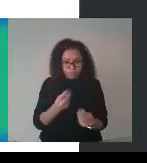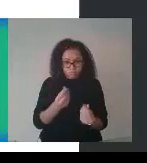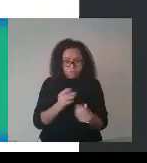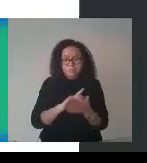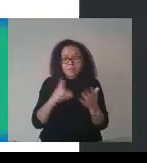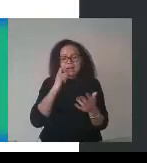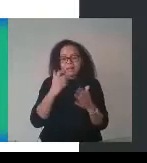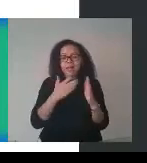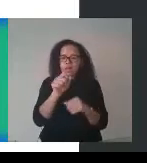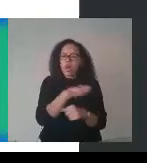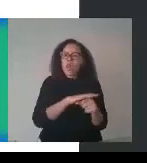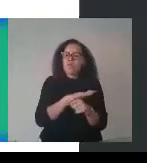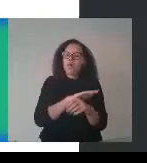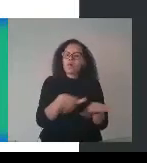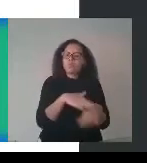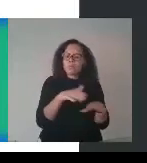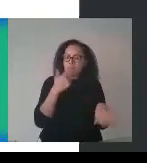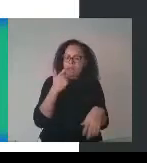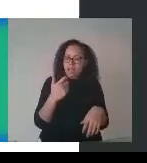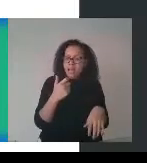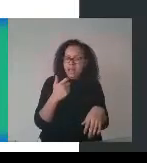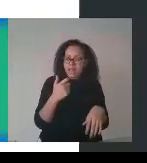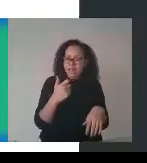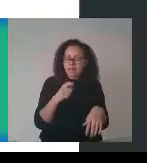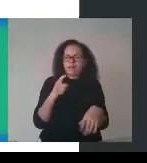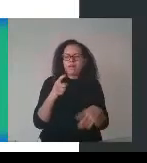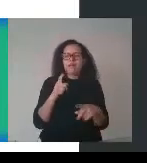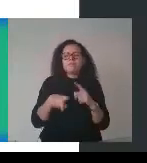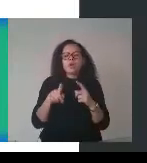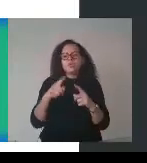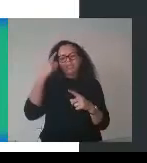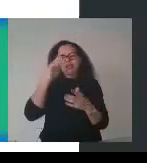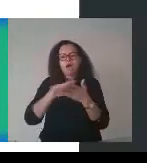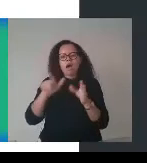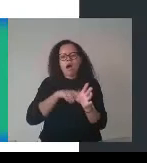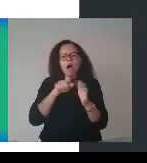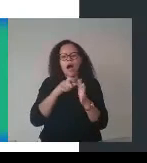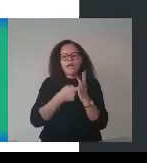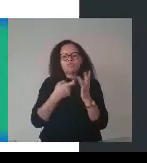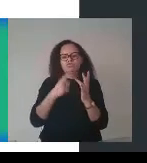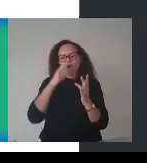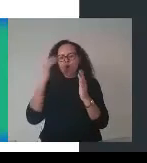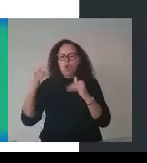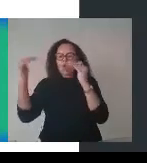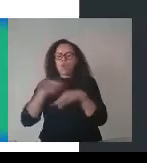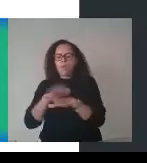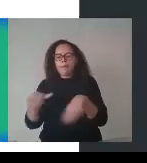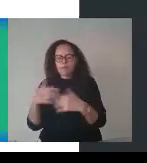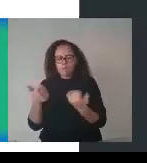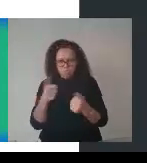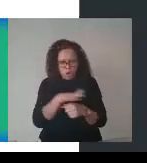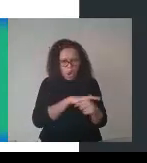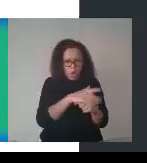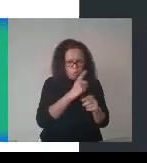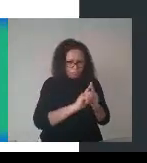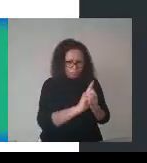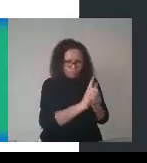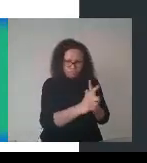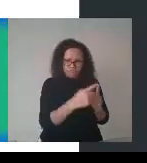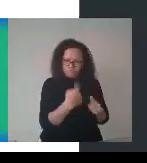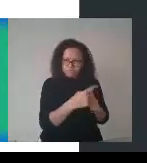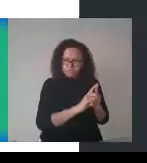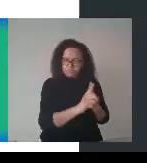hydro pool, which is a 20th to a 30th of the cost of that. And less travel because it's a local pool rather than to travel long distances to a hydro pool